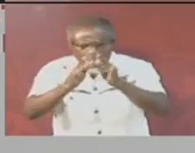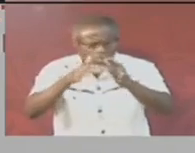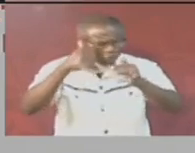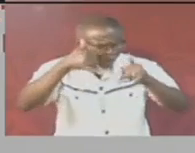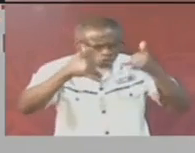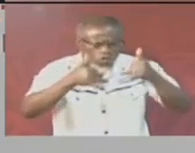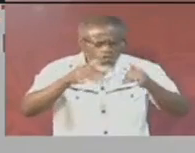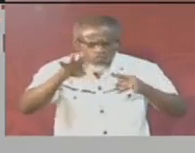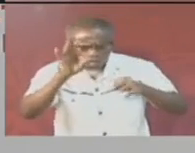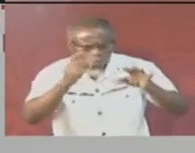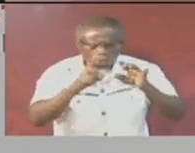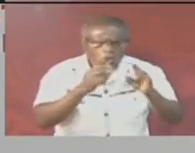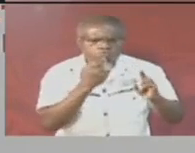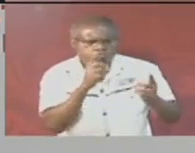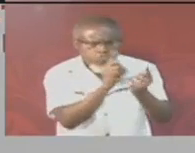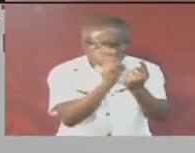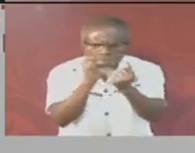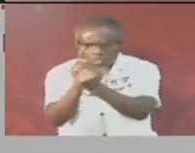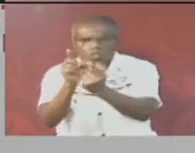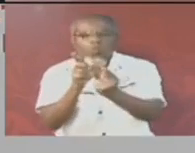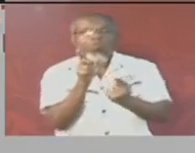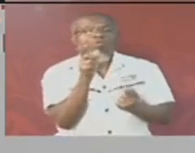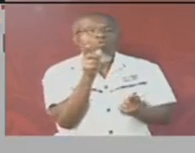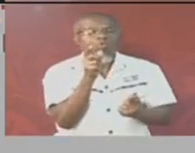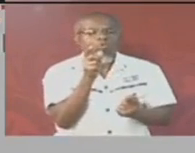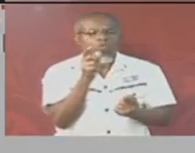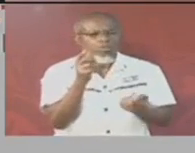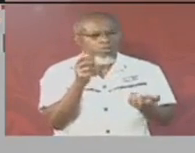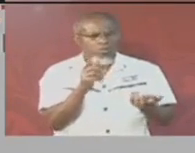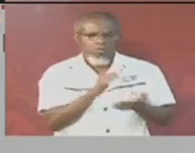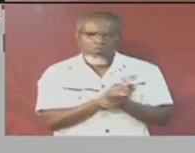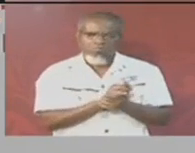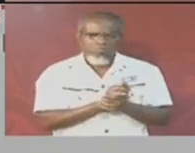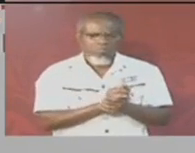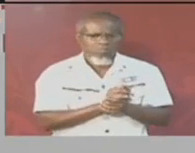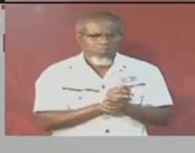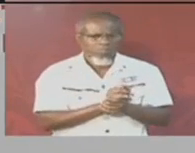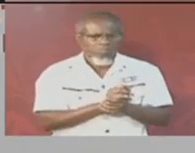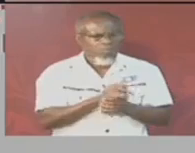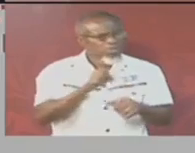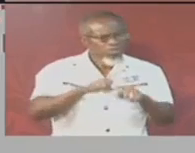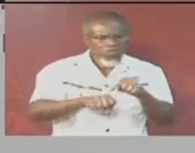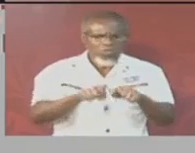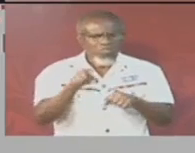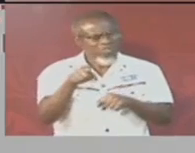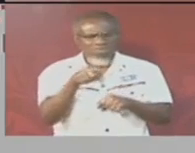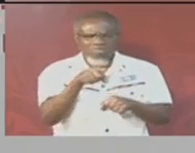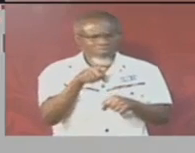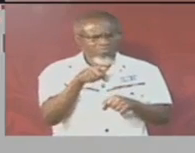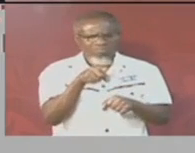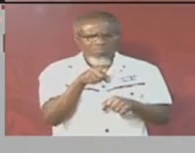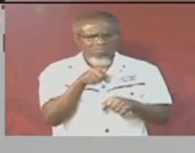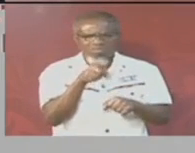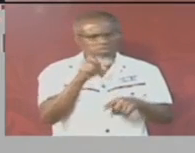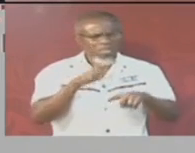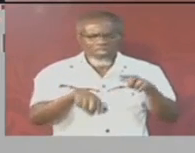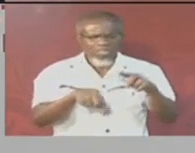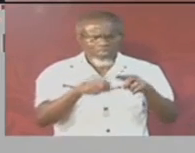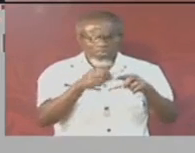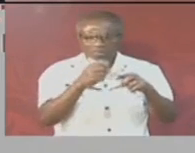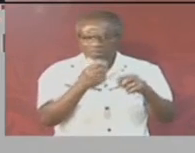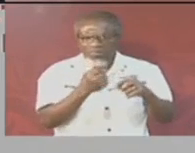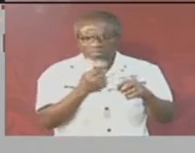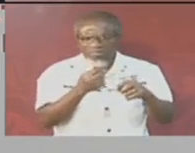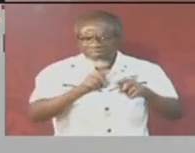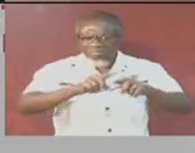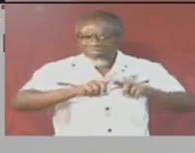the basic premise of your submission is not persuasive, let me put it that way.